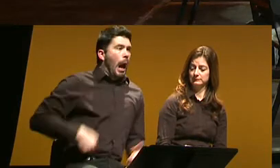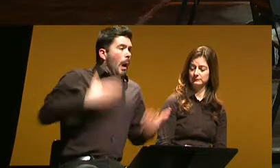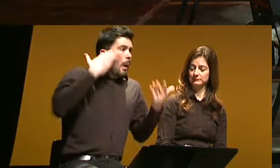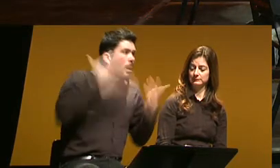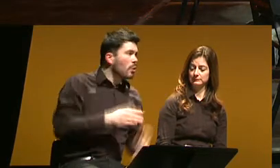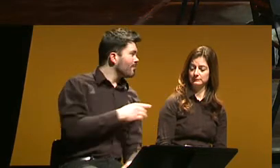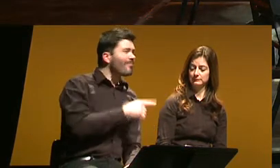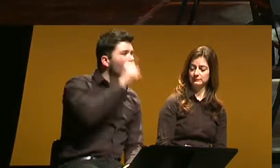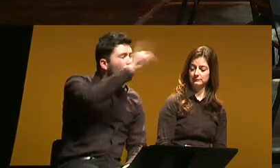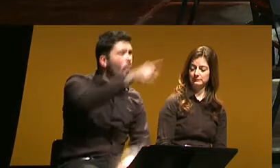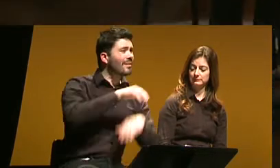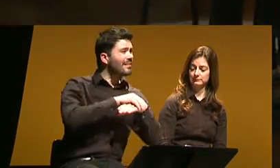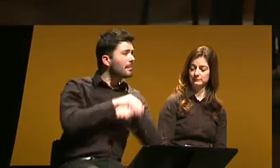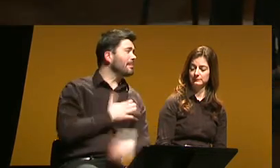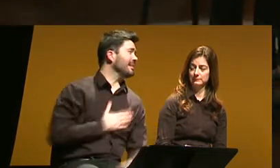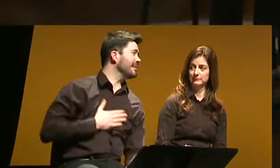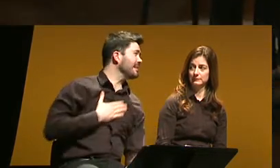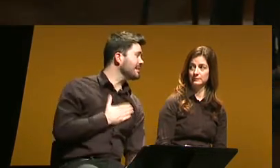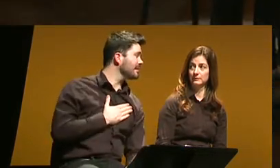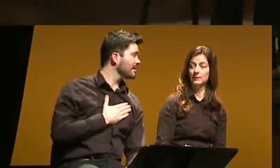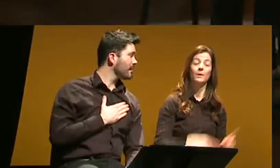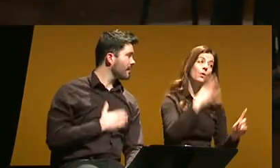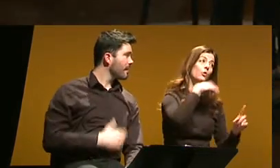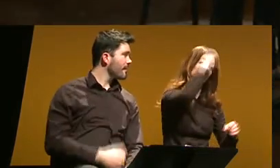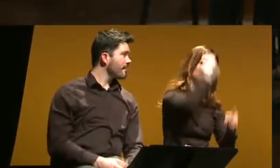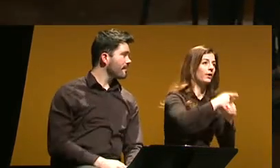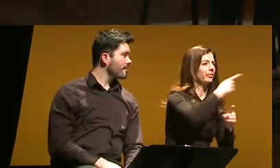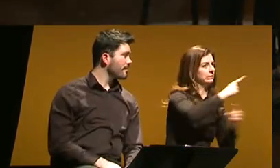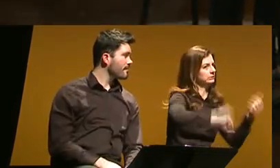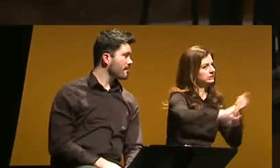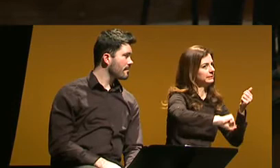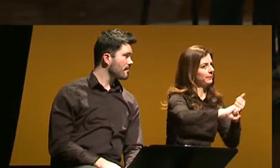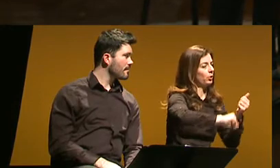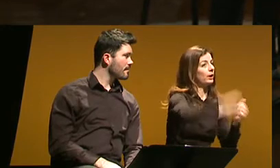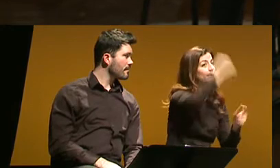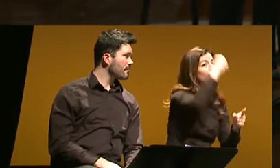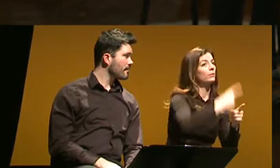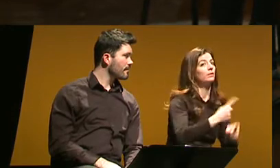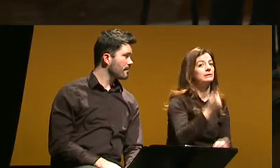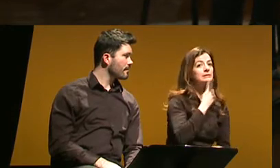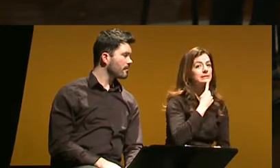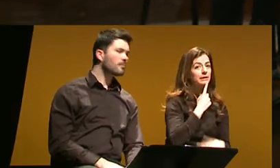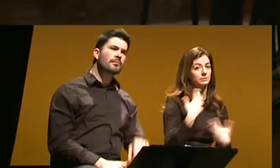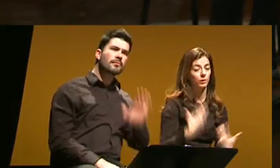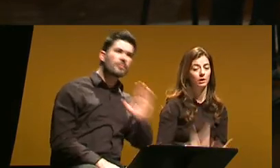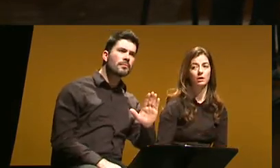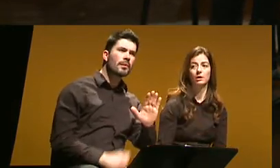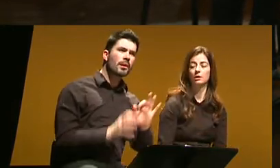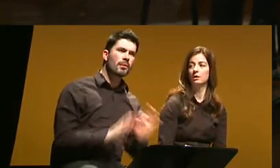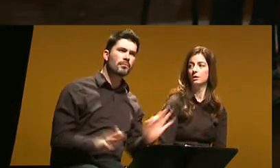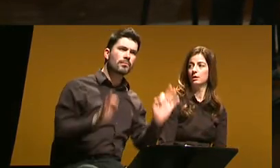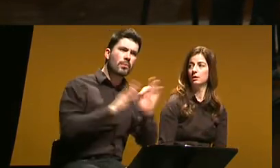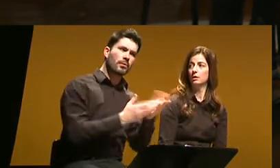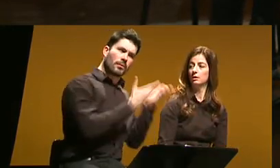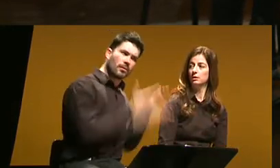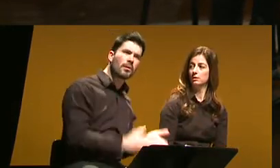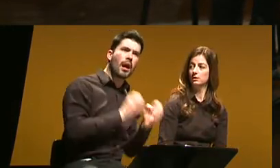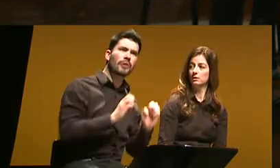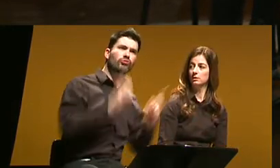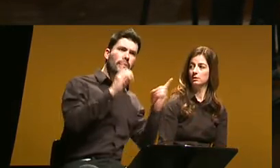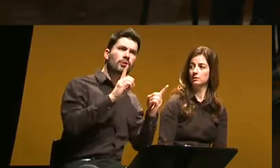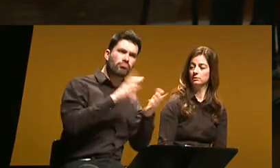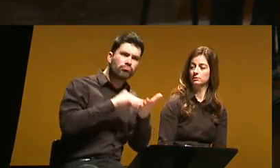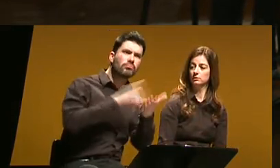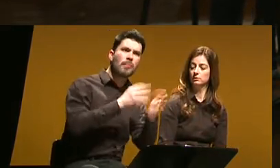go to London? My older brother is my biggest ally. He tells my parents. This is important. This is for Maha's